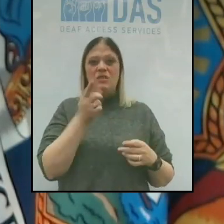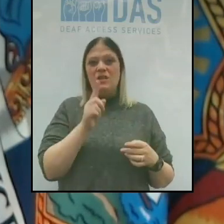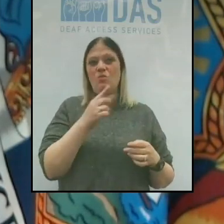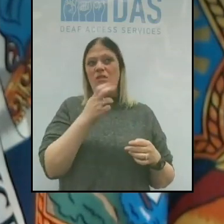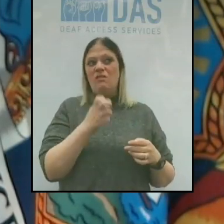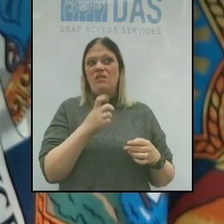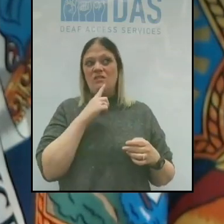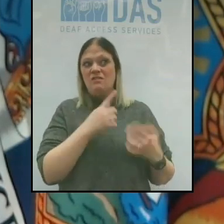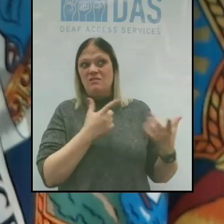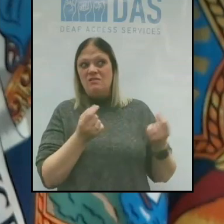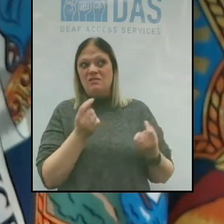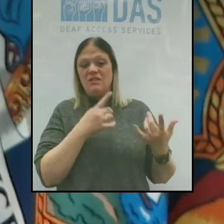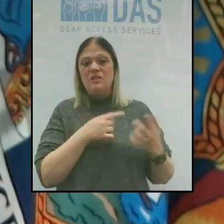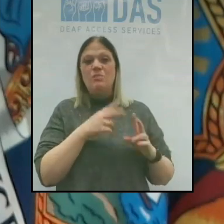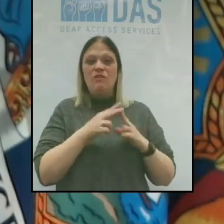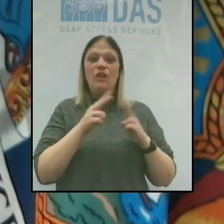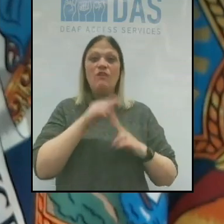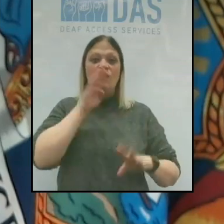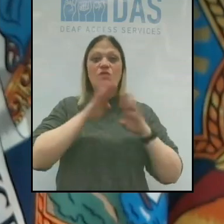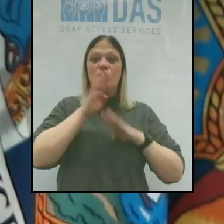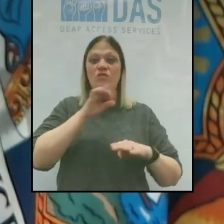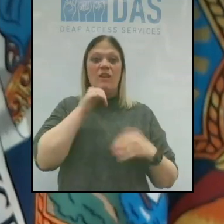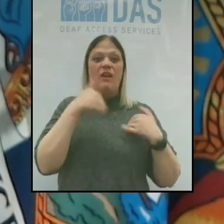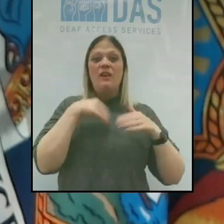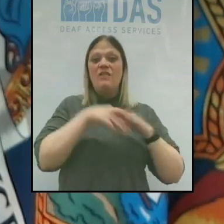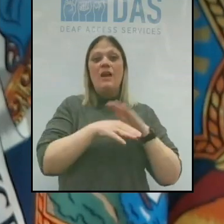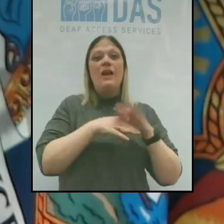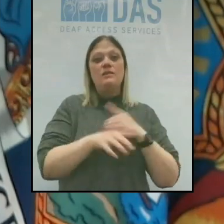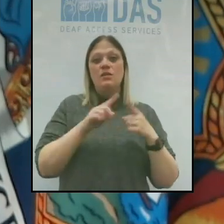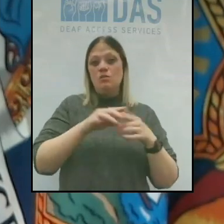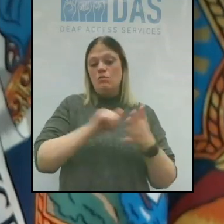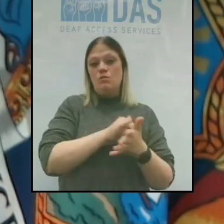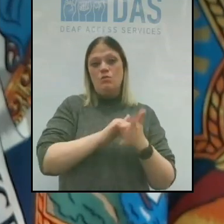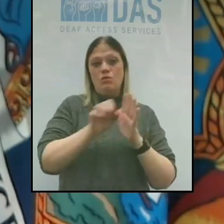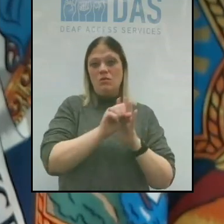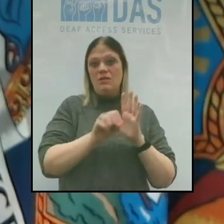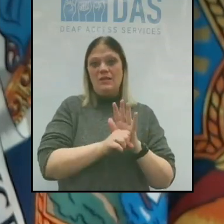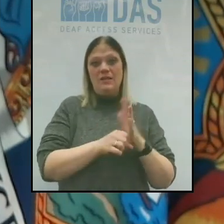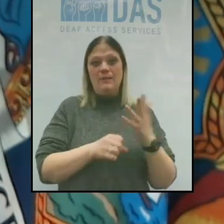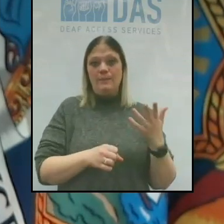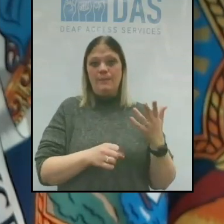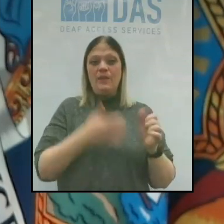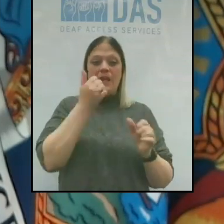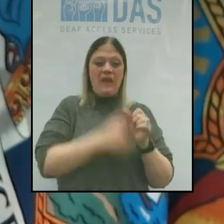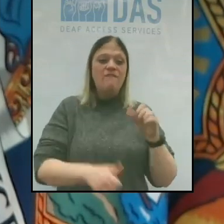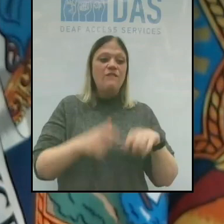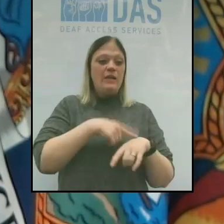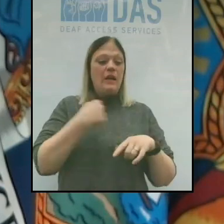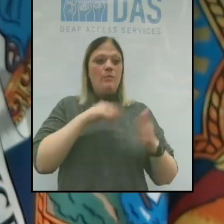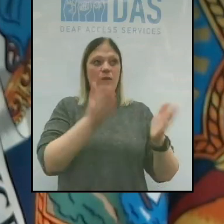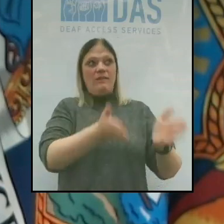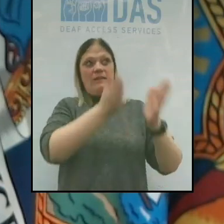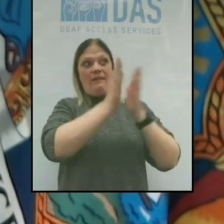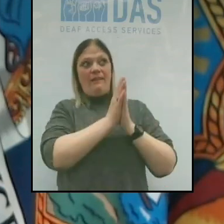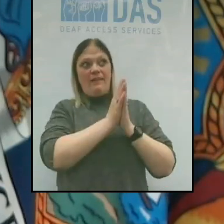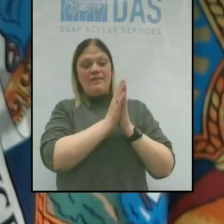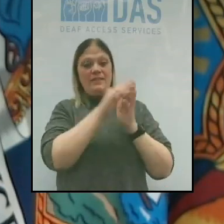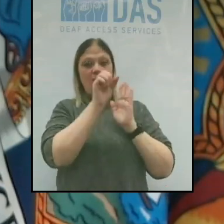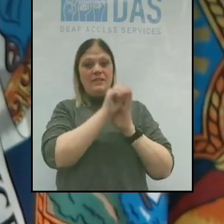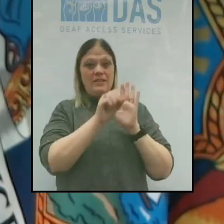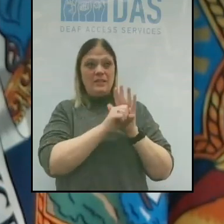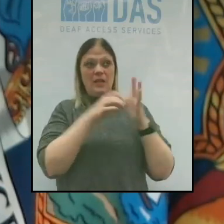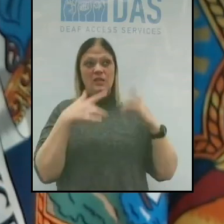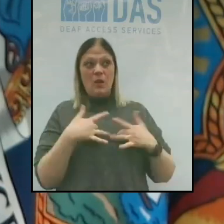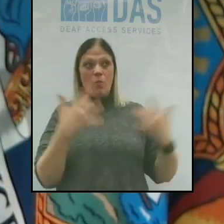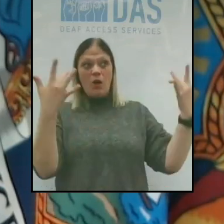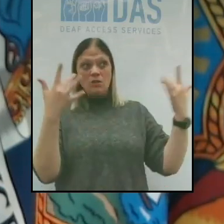that. It's been very frustrating not having access to the HERDS data. Every time we ask the state, what's